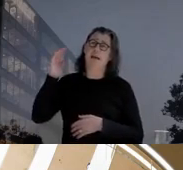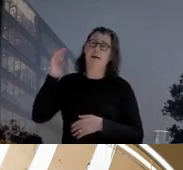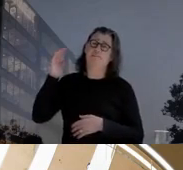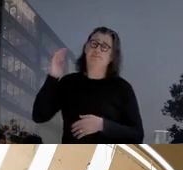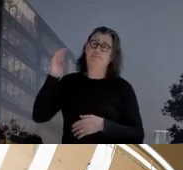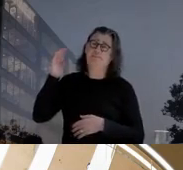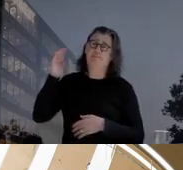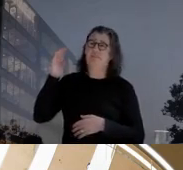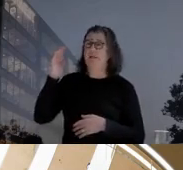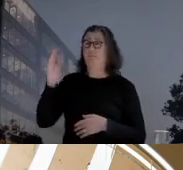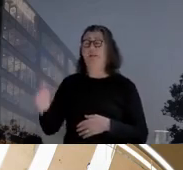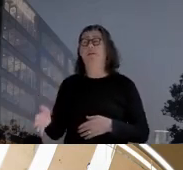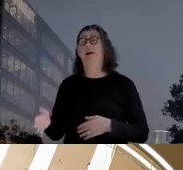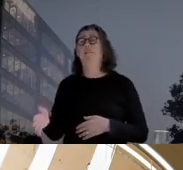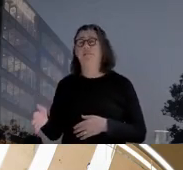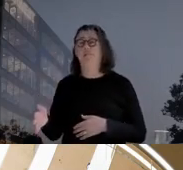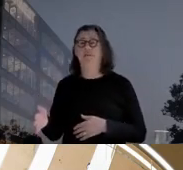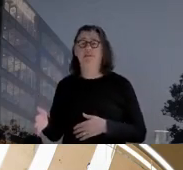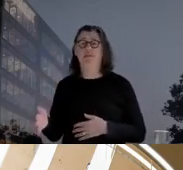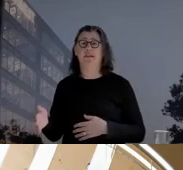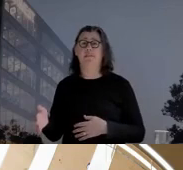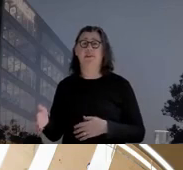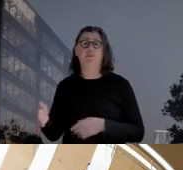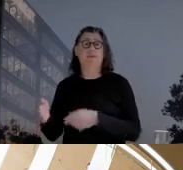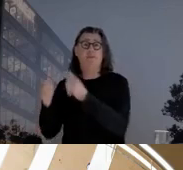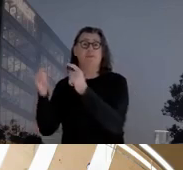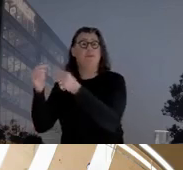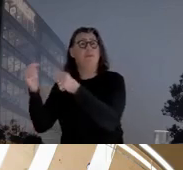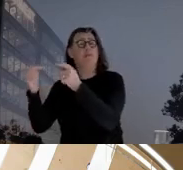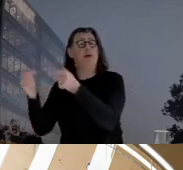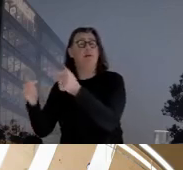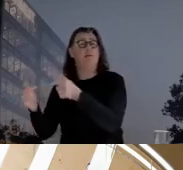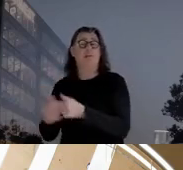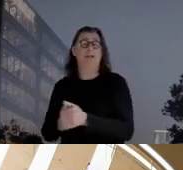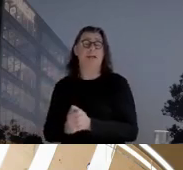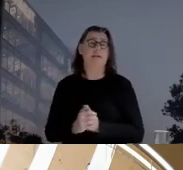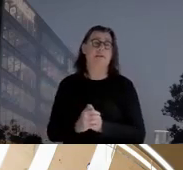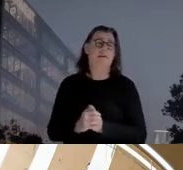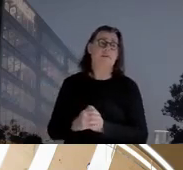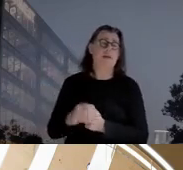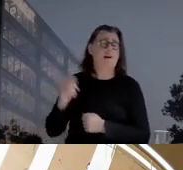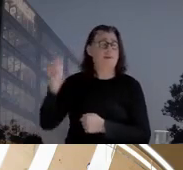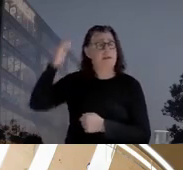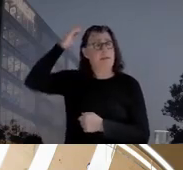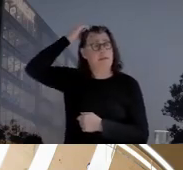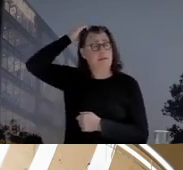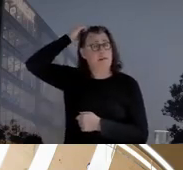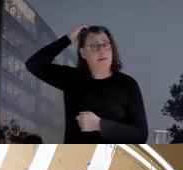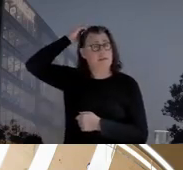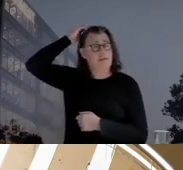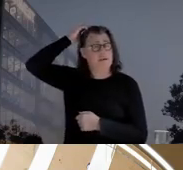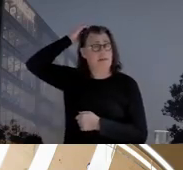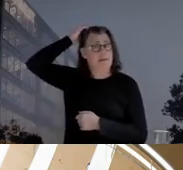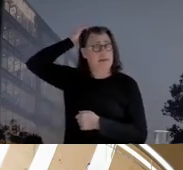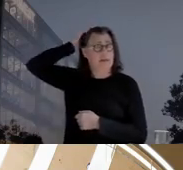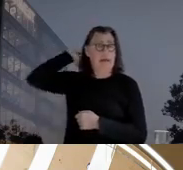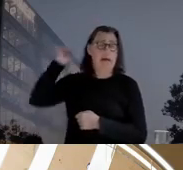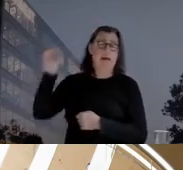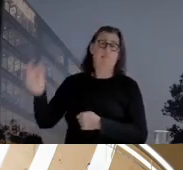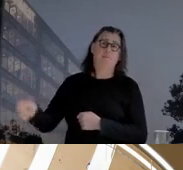got a bill of carbon, which is the same thing with a different multiplier number at the end, rather than being about dollars, it's